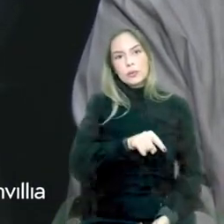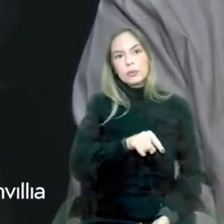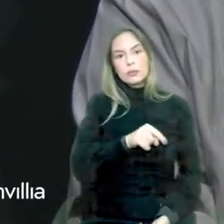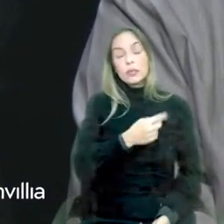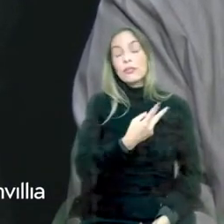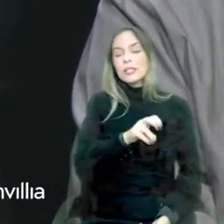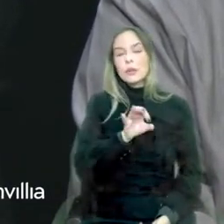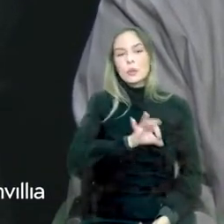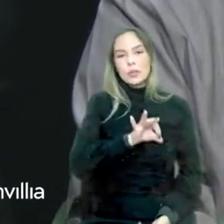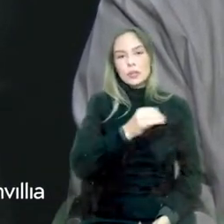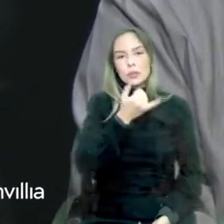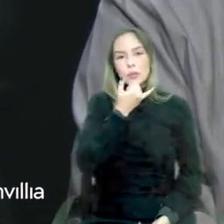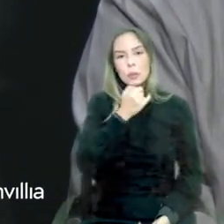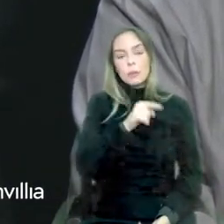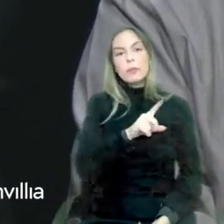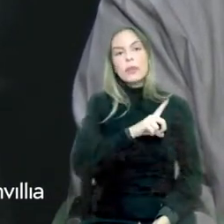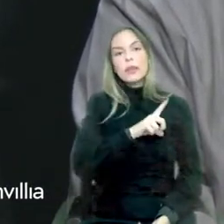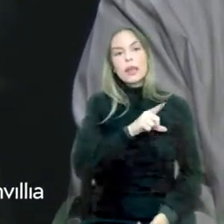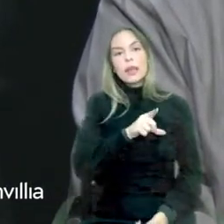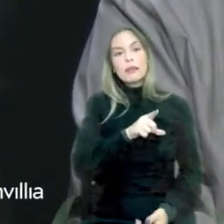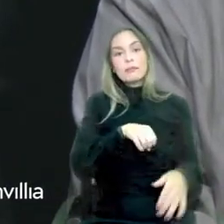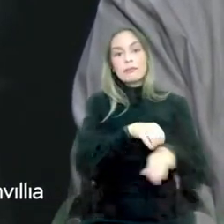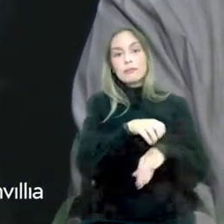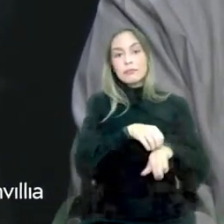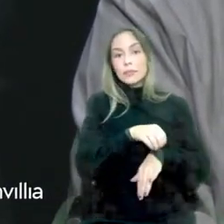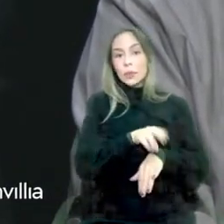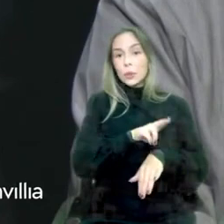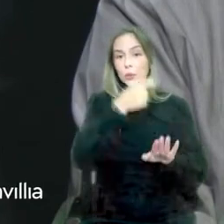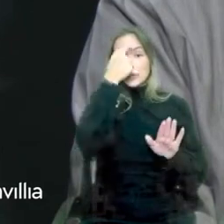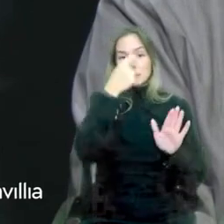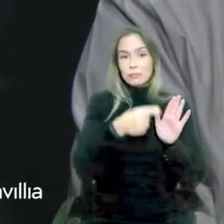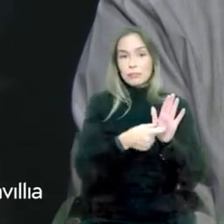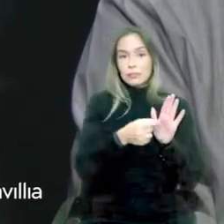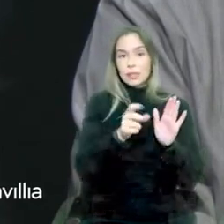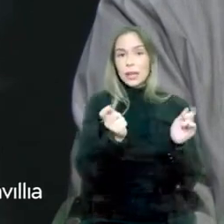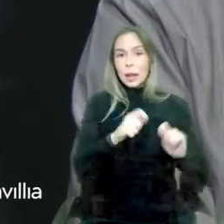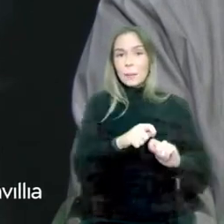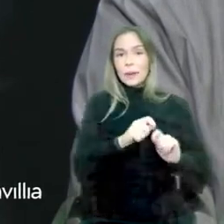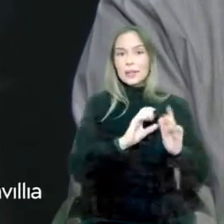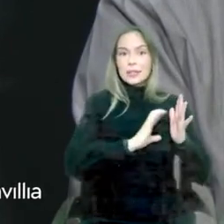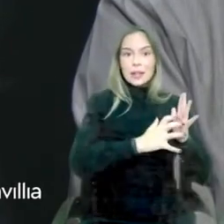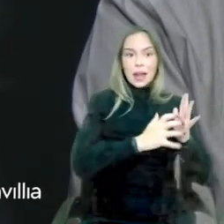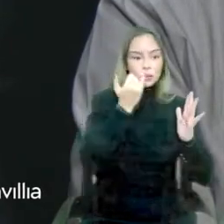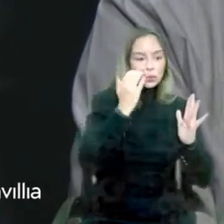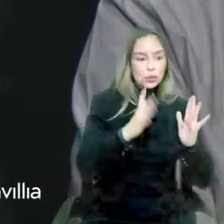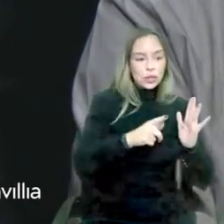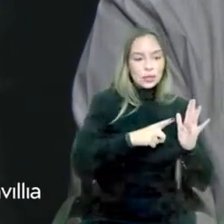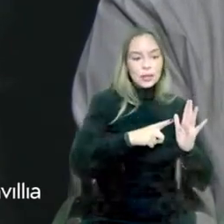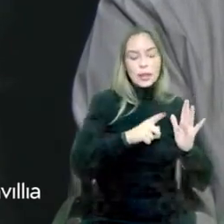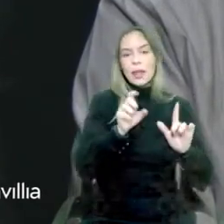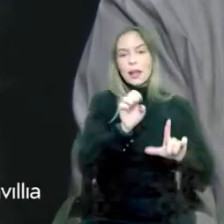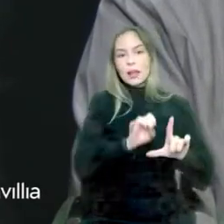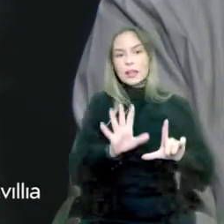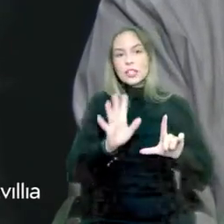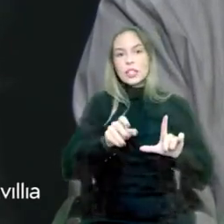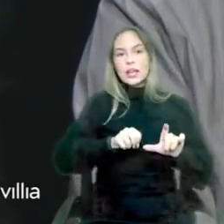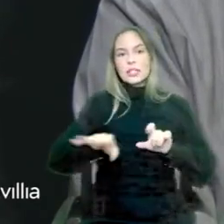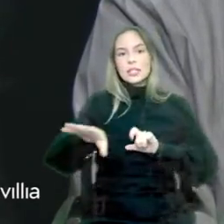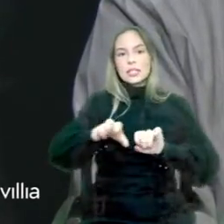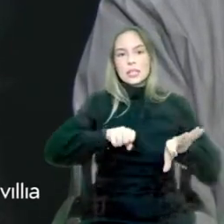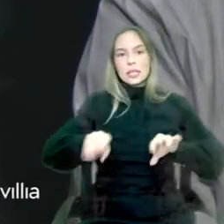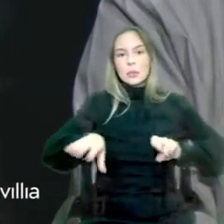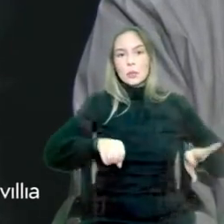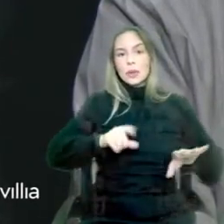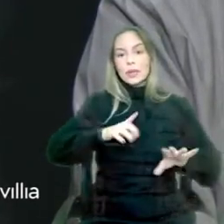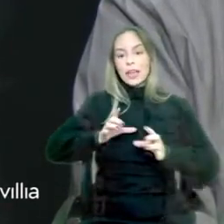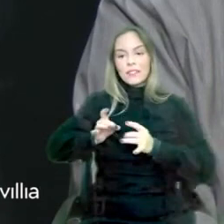anyone not using that yet to apply, because you have the data, you have the channels, you have distribution, you have the sales forecast, you have the sales volumes. It's a